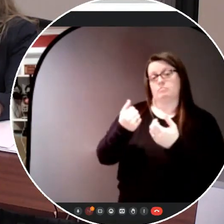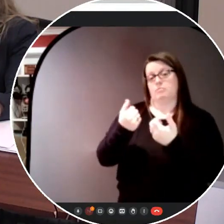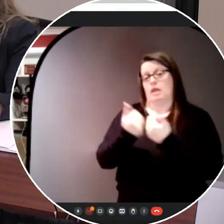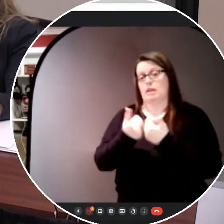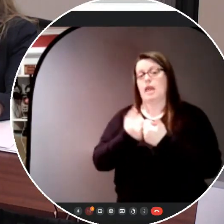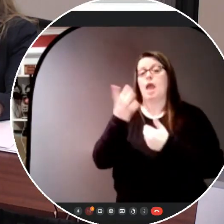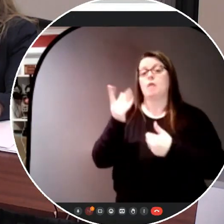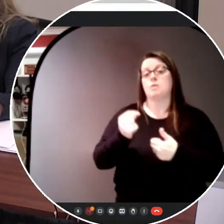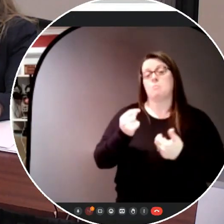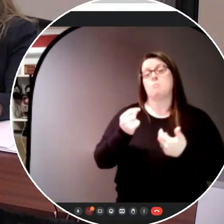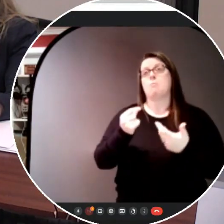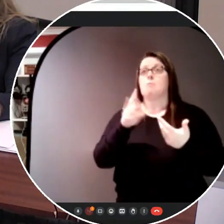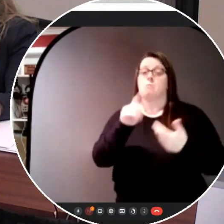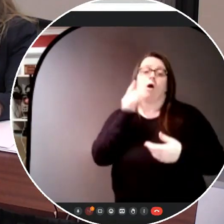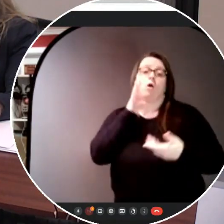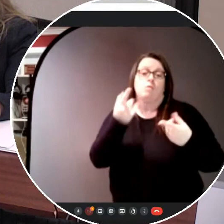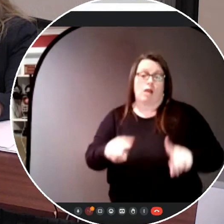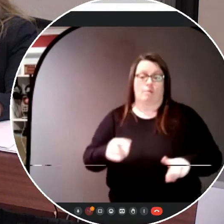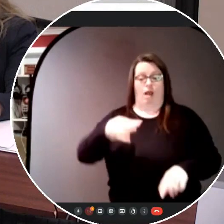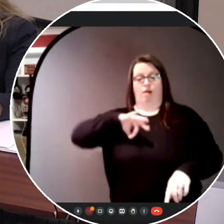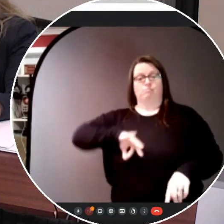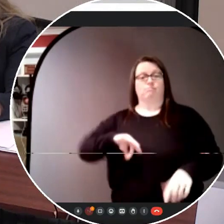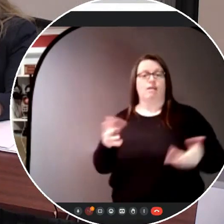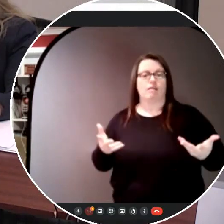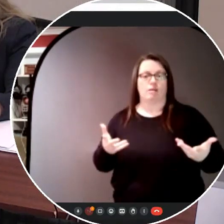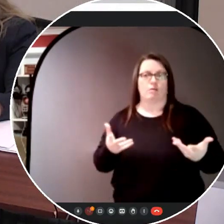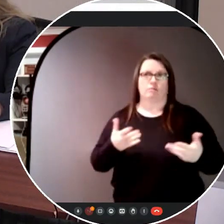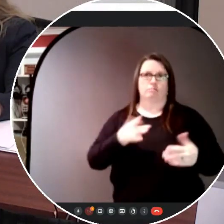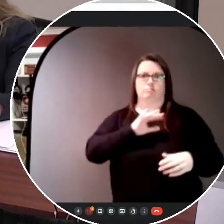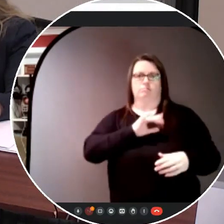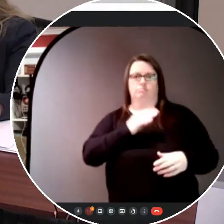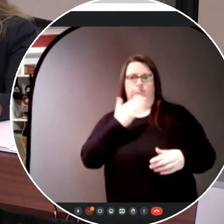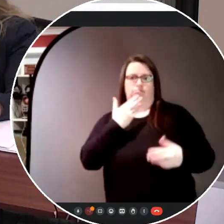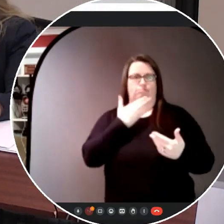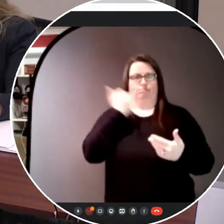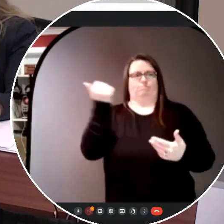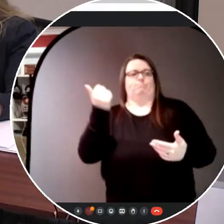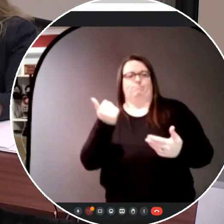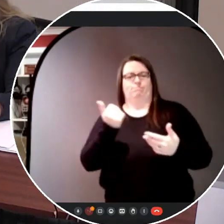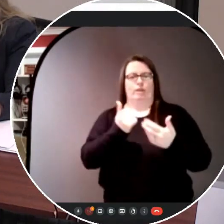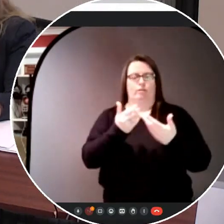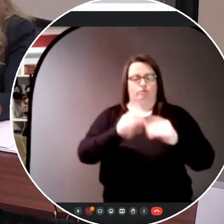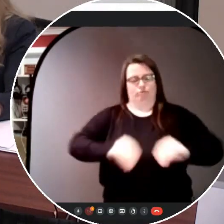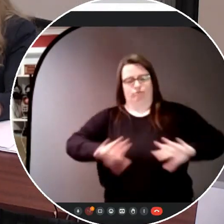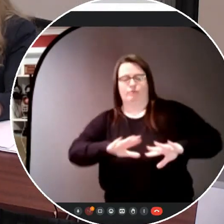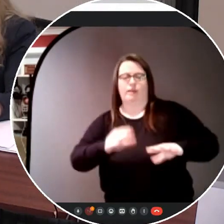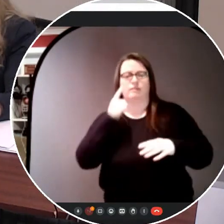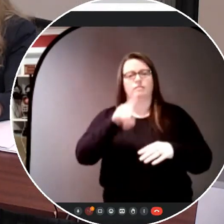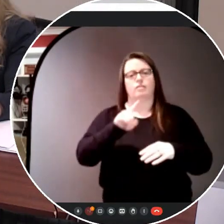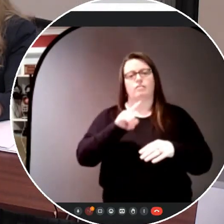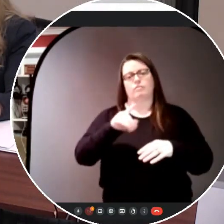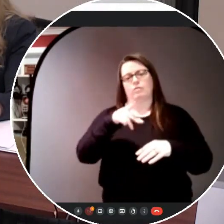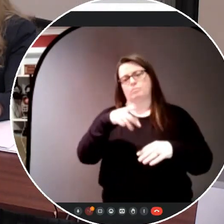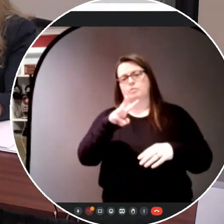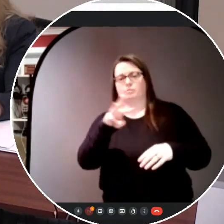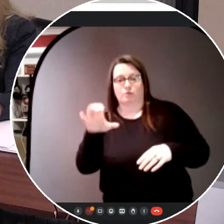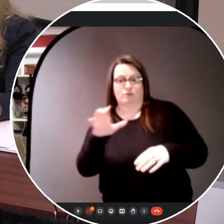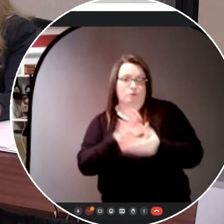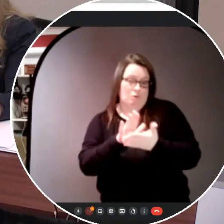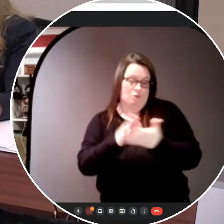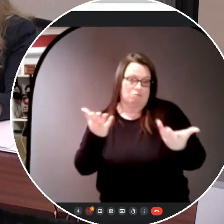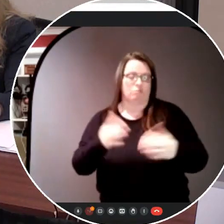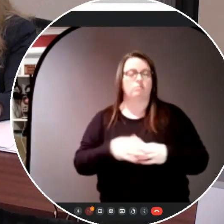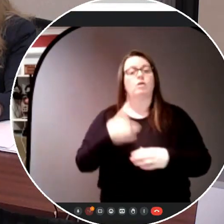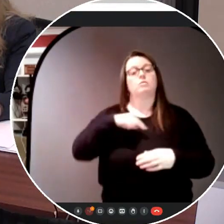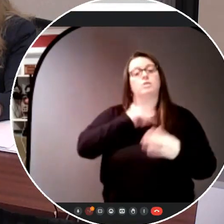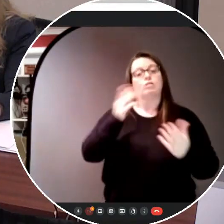the students of Prince of Wales Collegiate. So it's truly a win-win opportunity. So the recommendation of staff to the board is